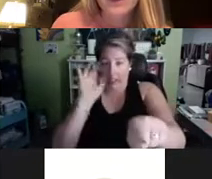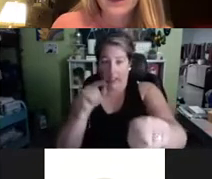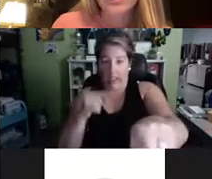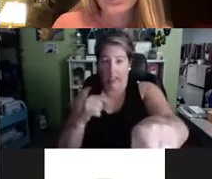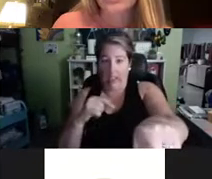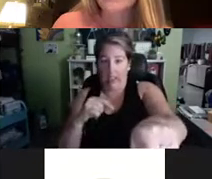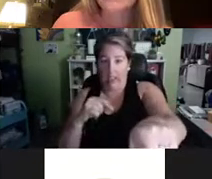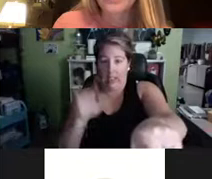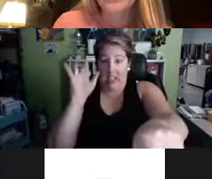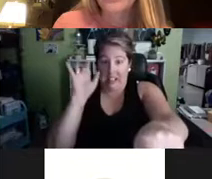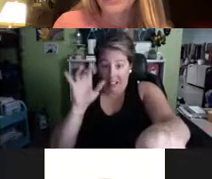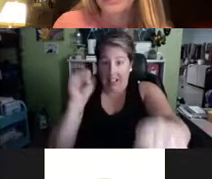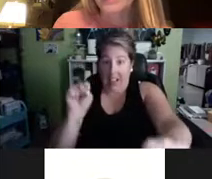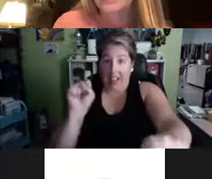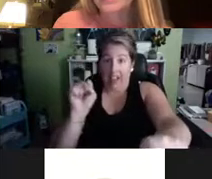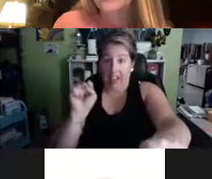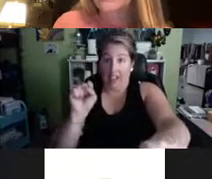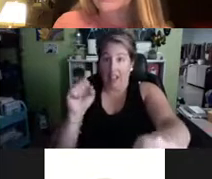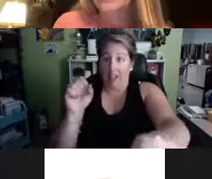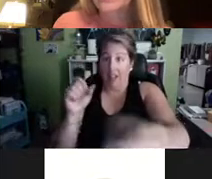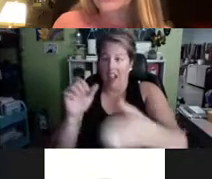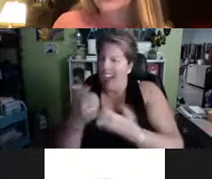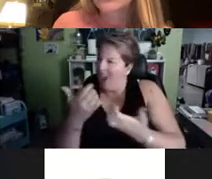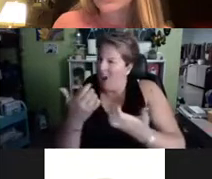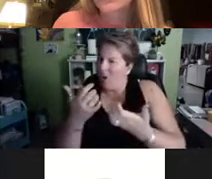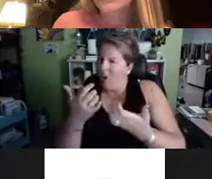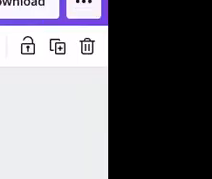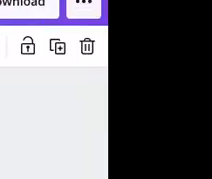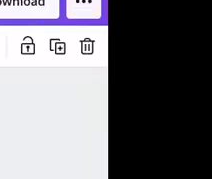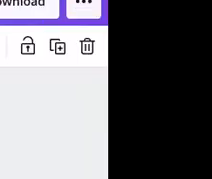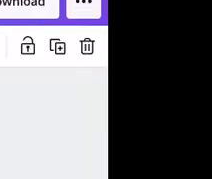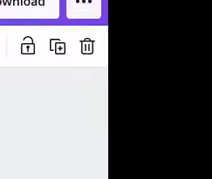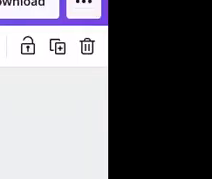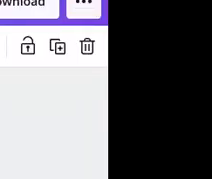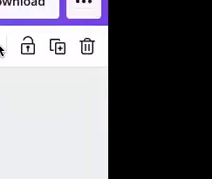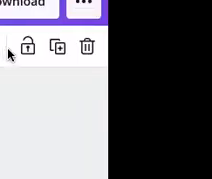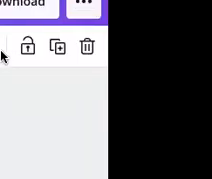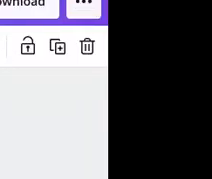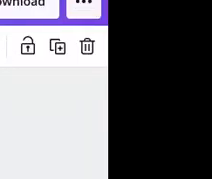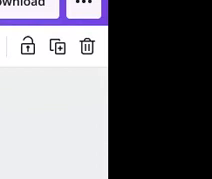be clickable by, I have to move this.